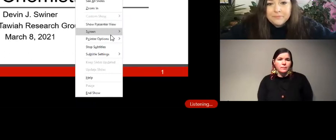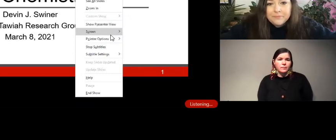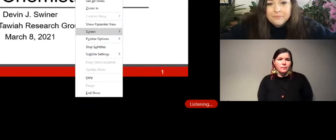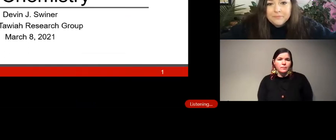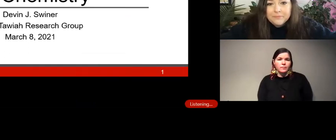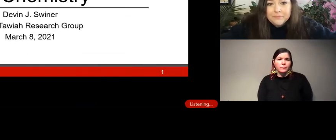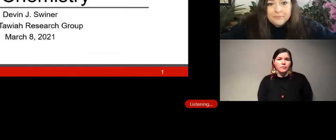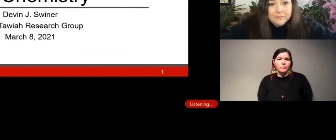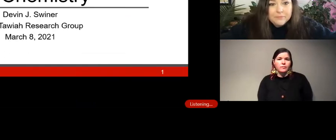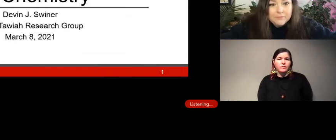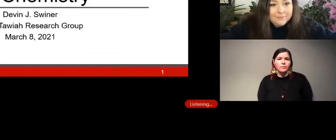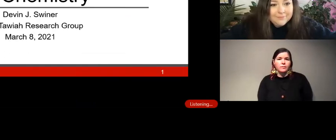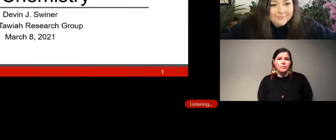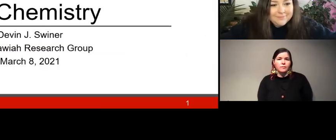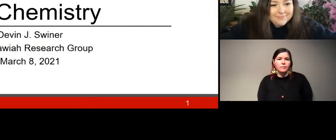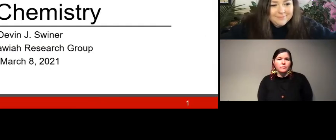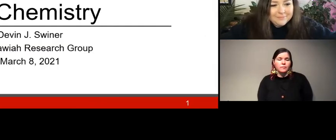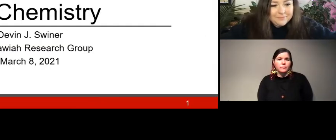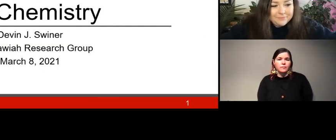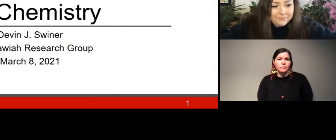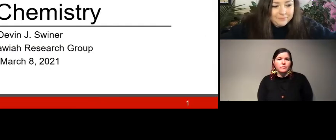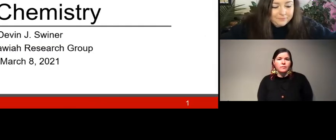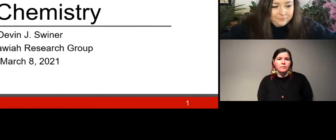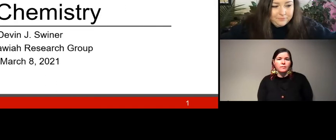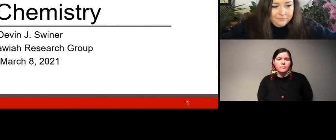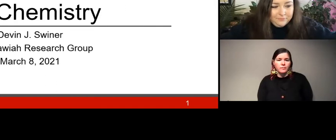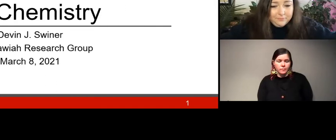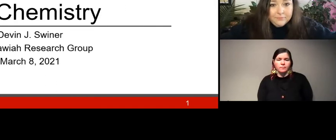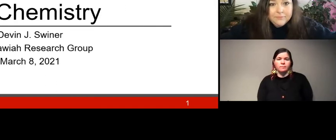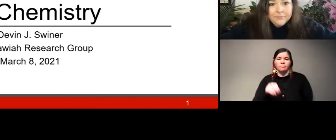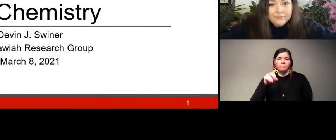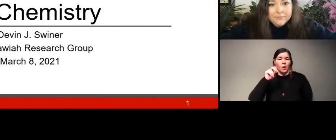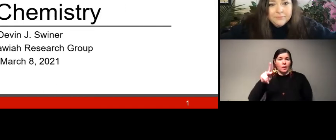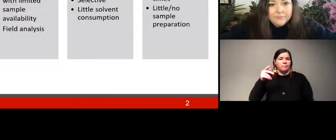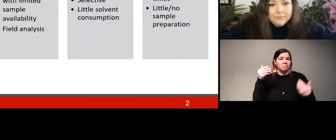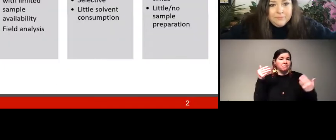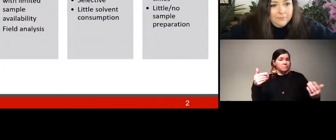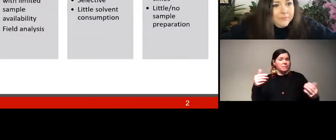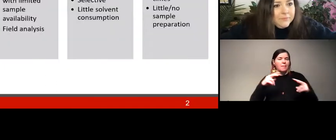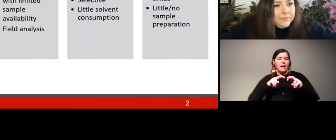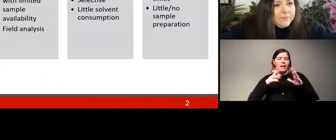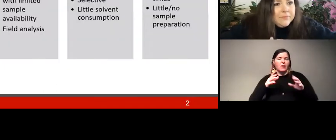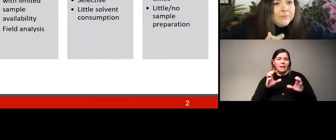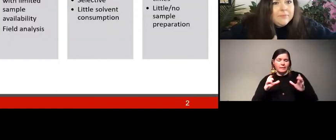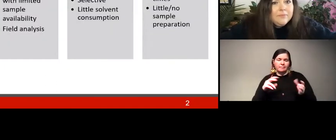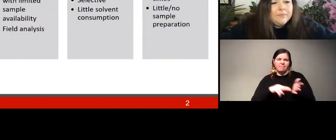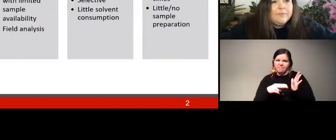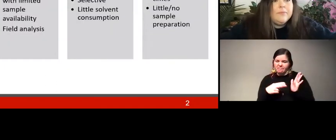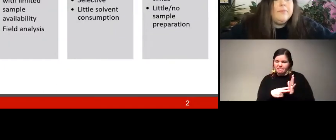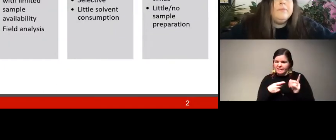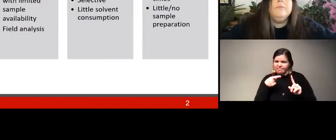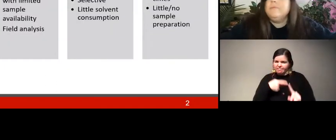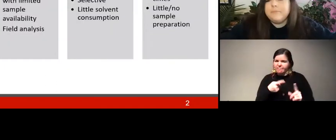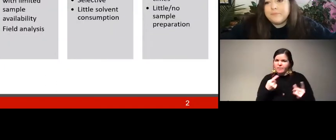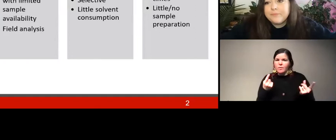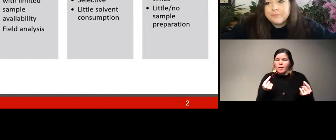Give you all a pointer. You can see. Okay, so I'm an analytical chemist, and what that really means is